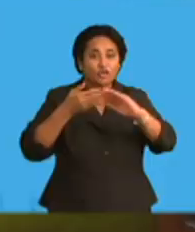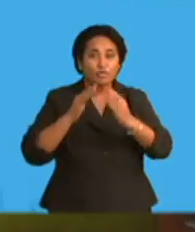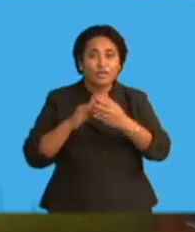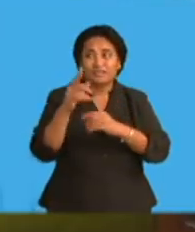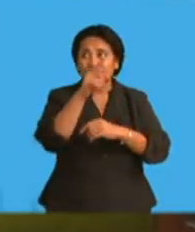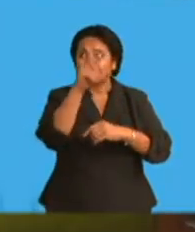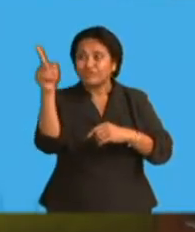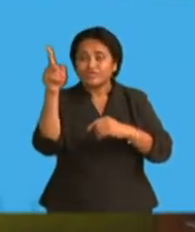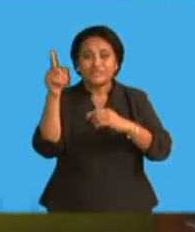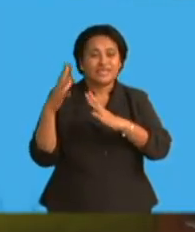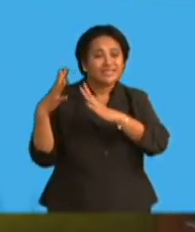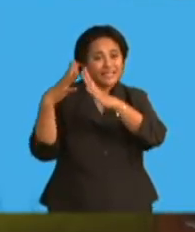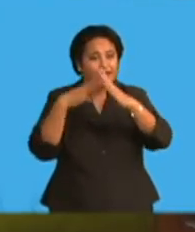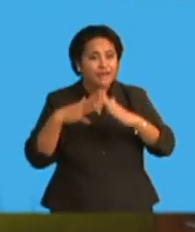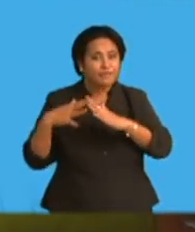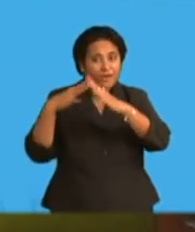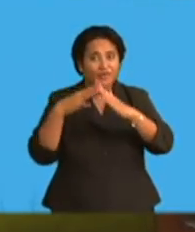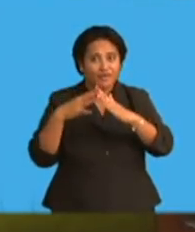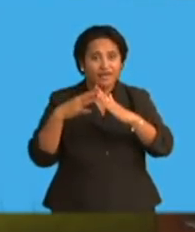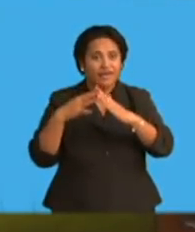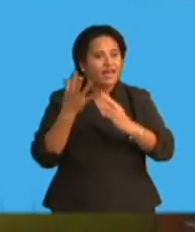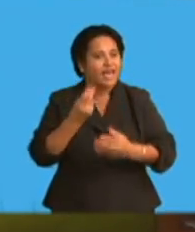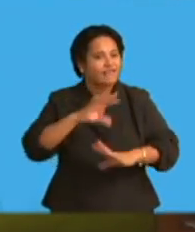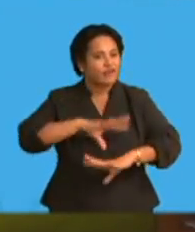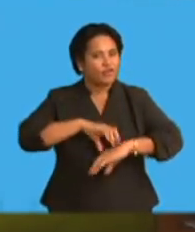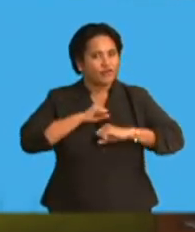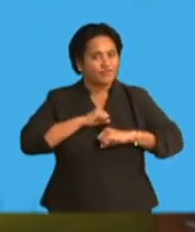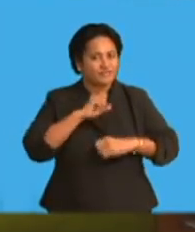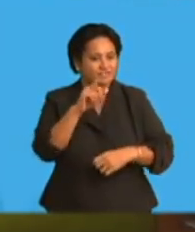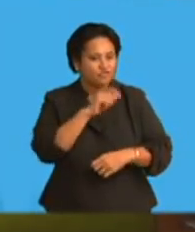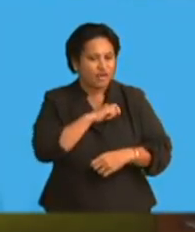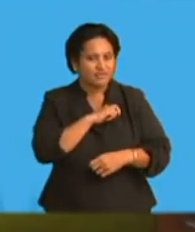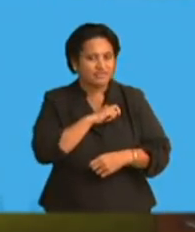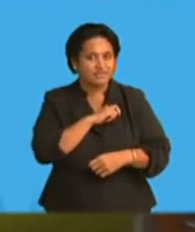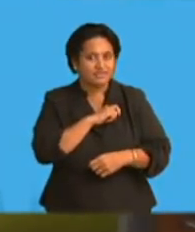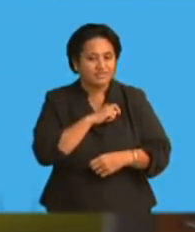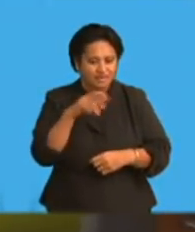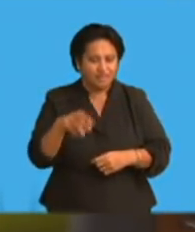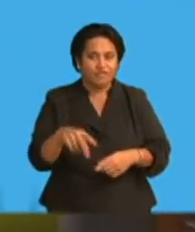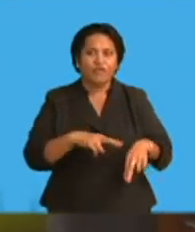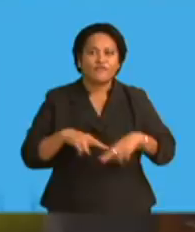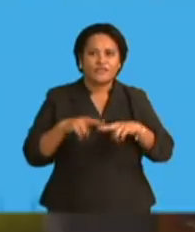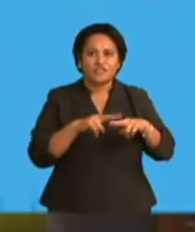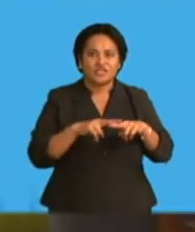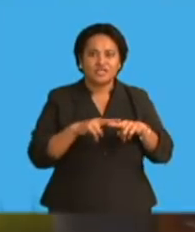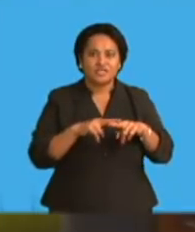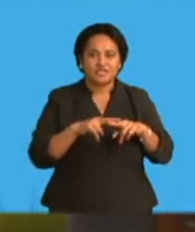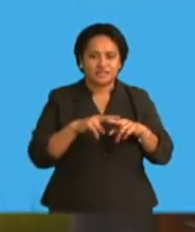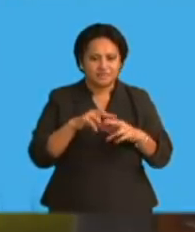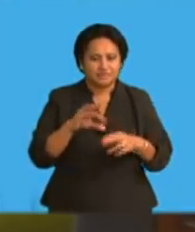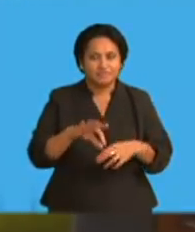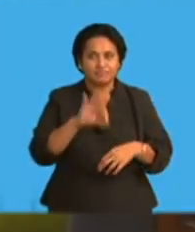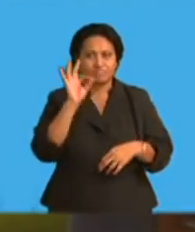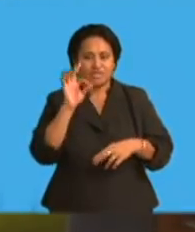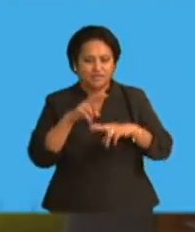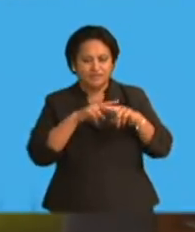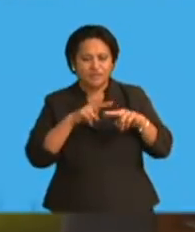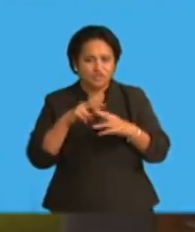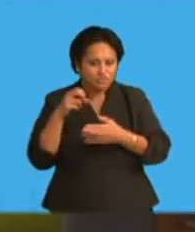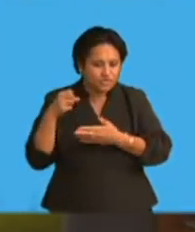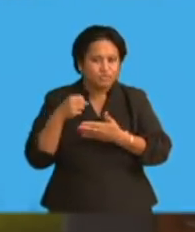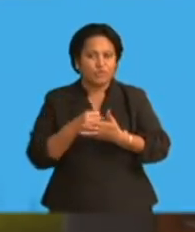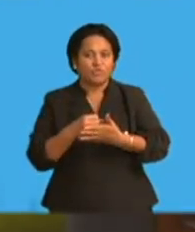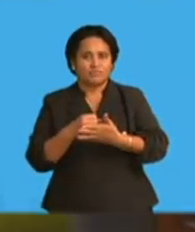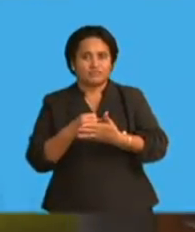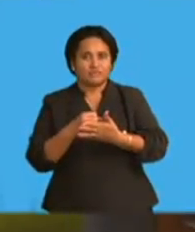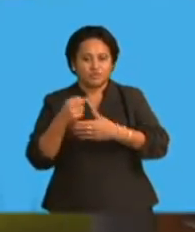like USA actually had in Fiji, to actually put up our name for the presidency. Madam Speaker, and again we implore